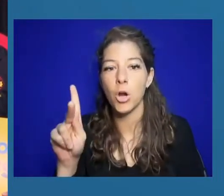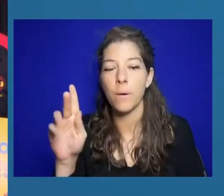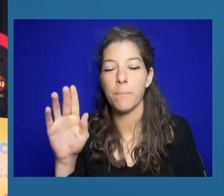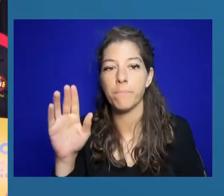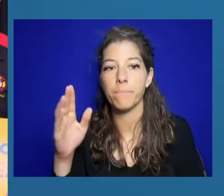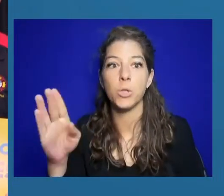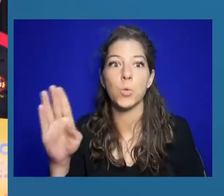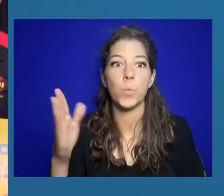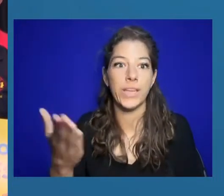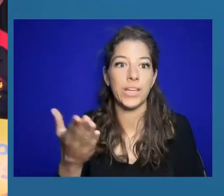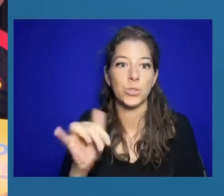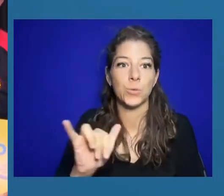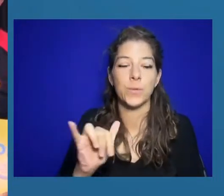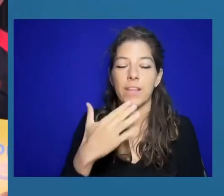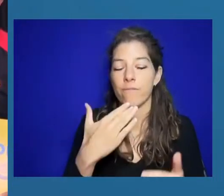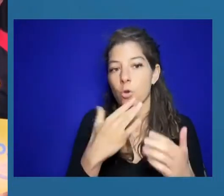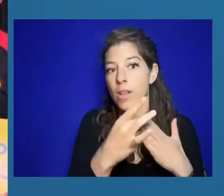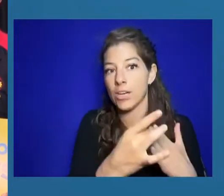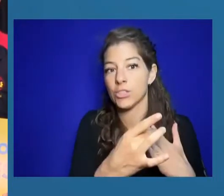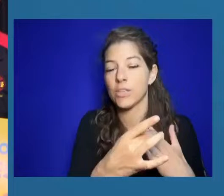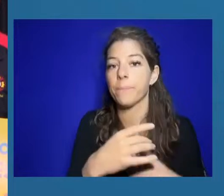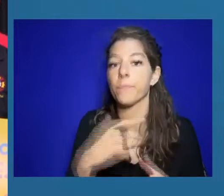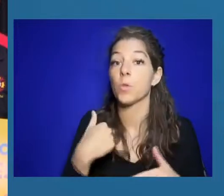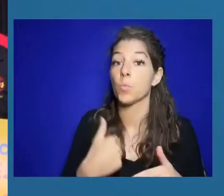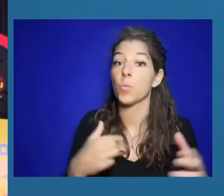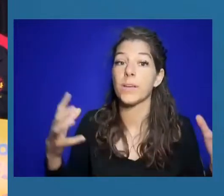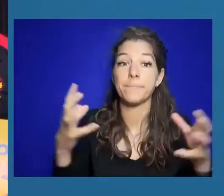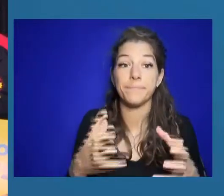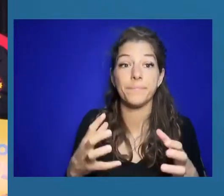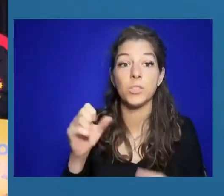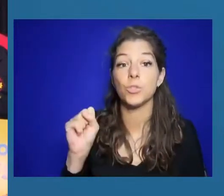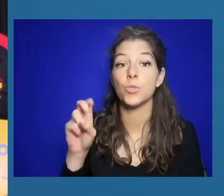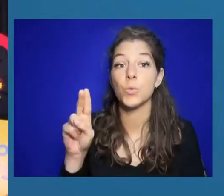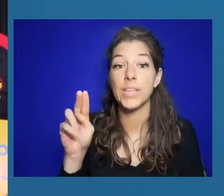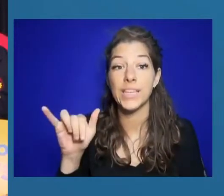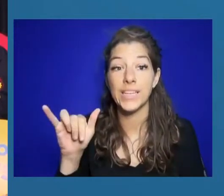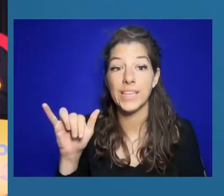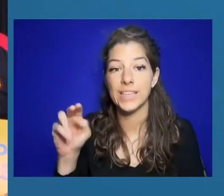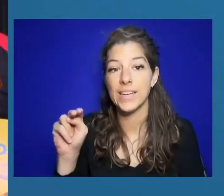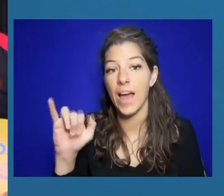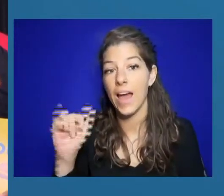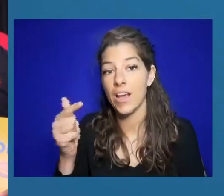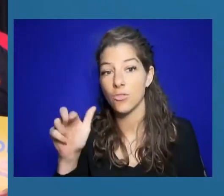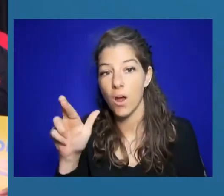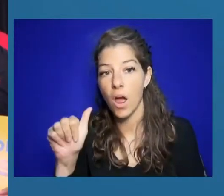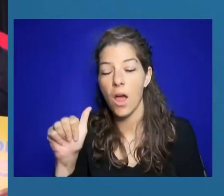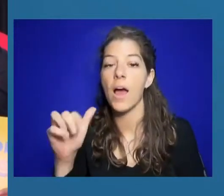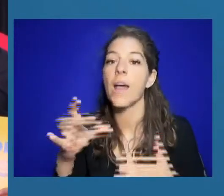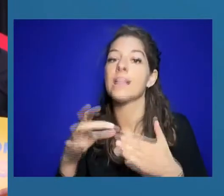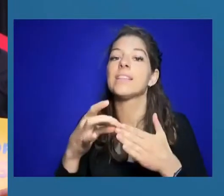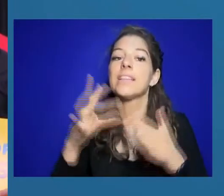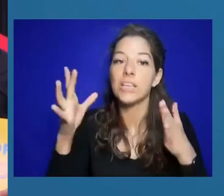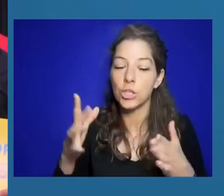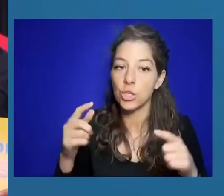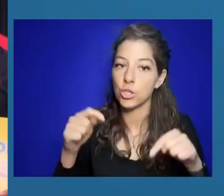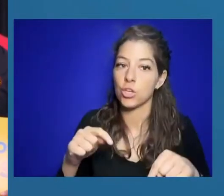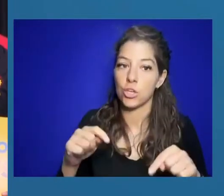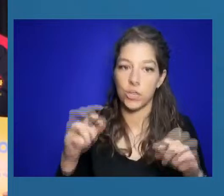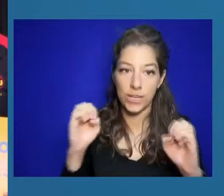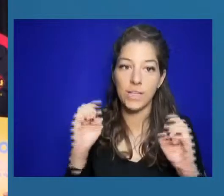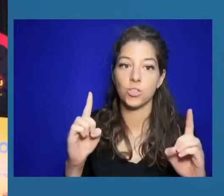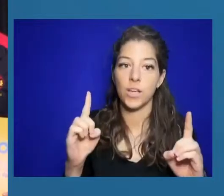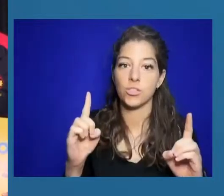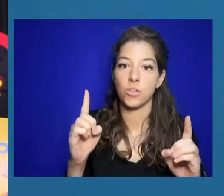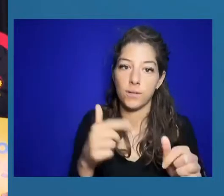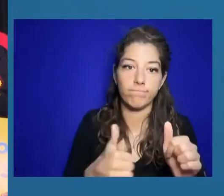your leadership. As we come here to SUNY Niagara, that has been a leader in education and higher